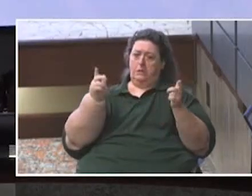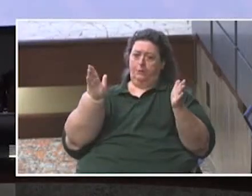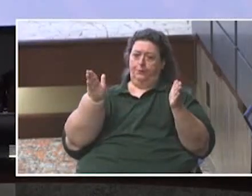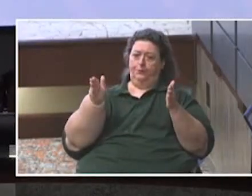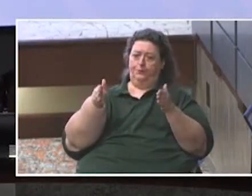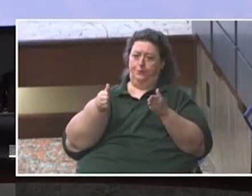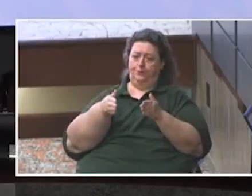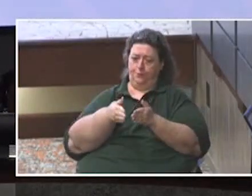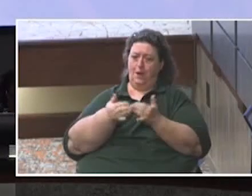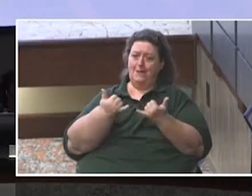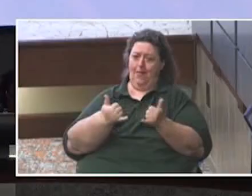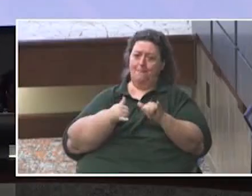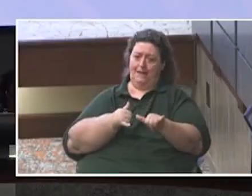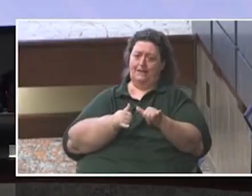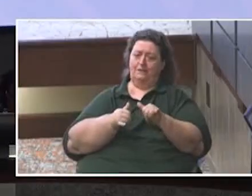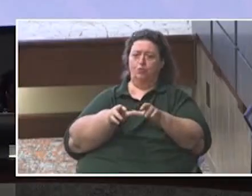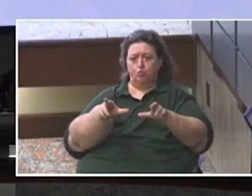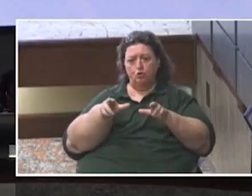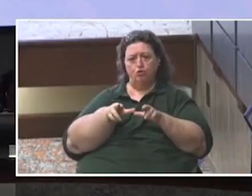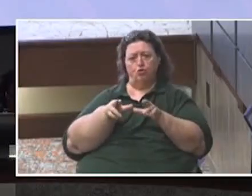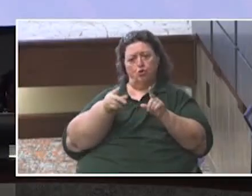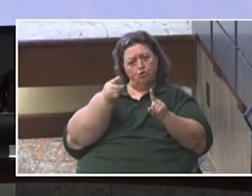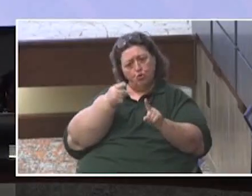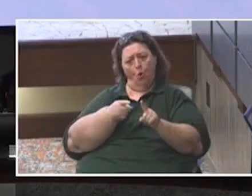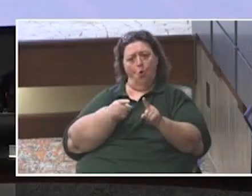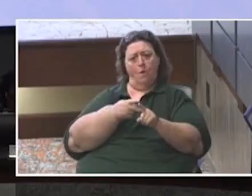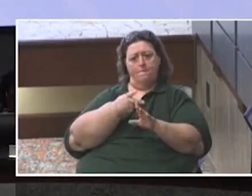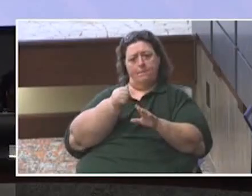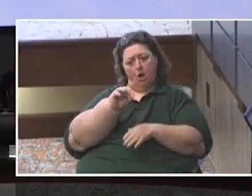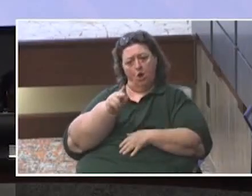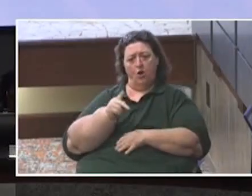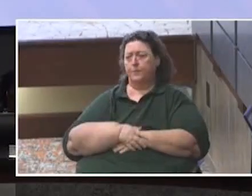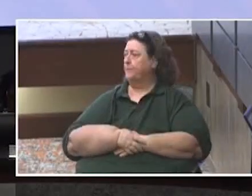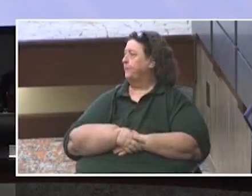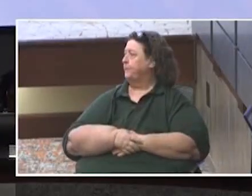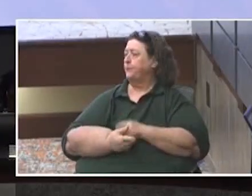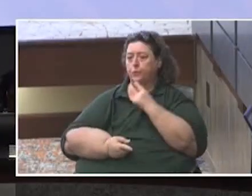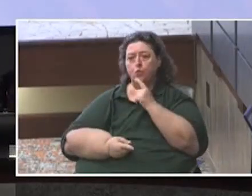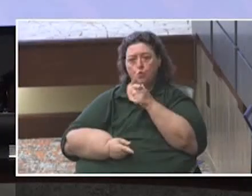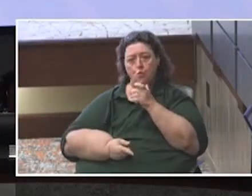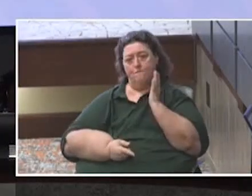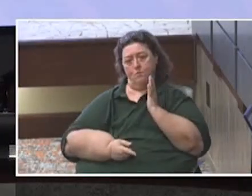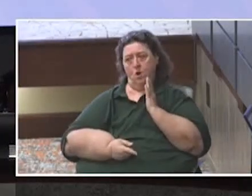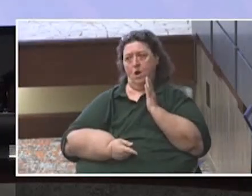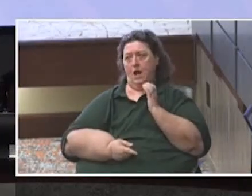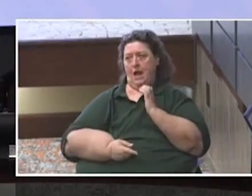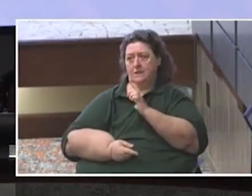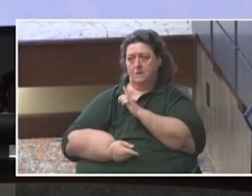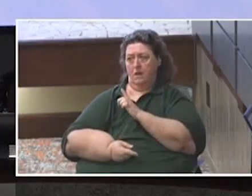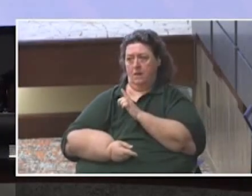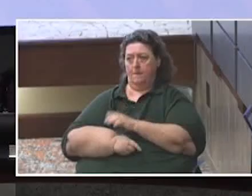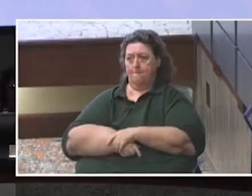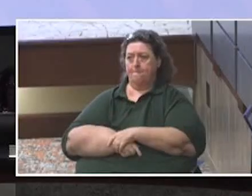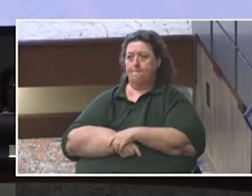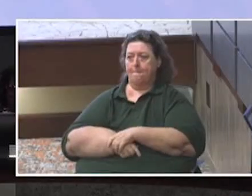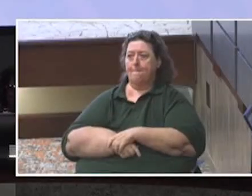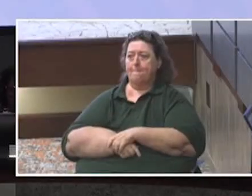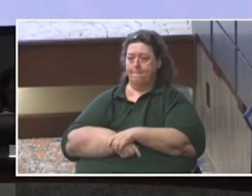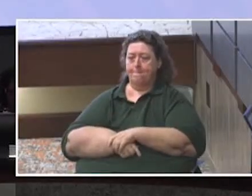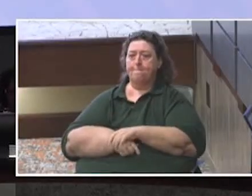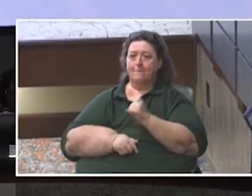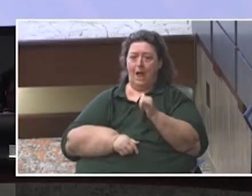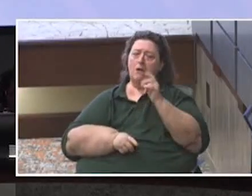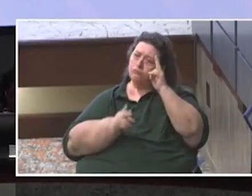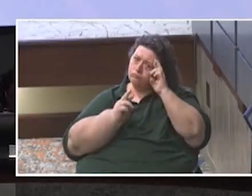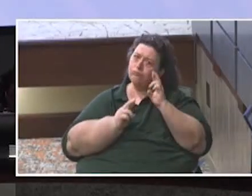regional destination park. And first and foremost, as our former council member, now with the name and honor of her, Miss Alice